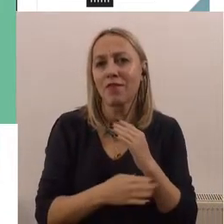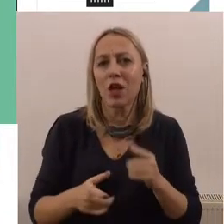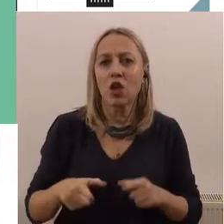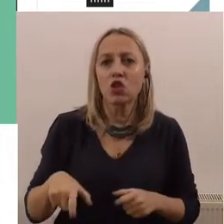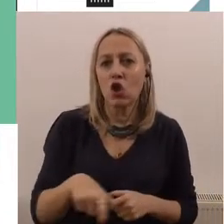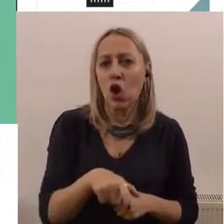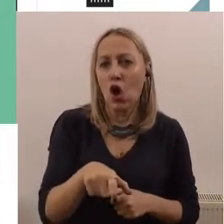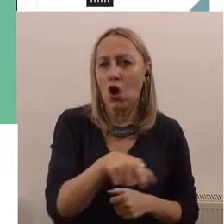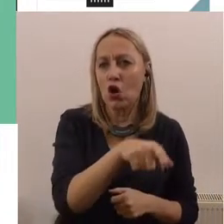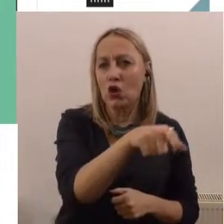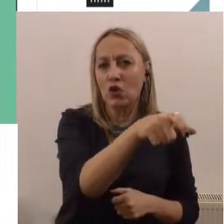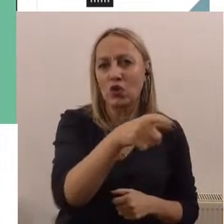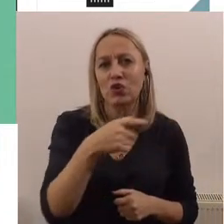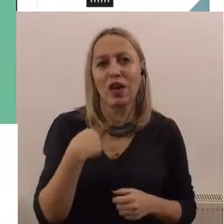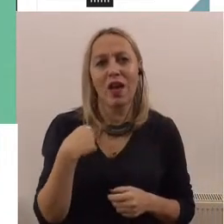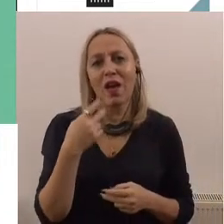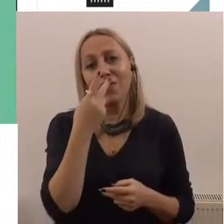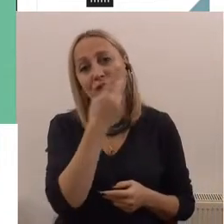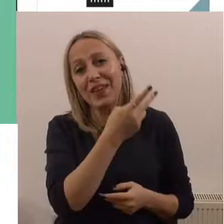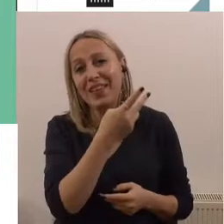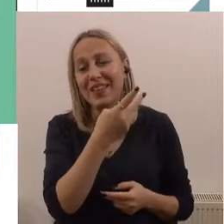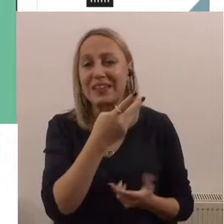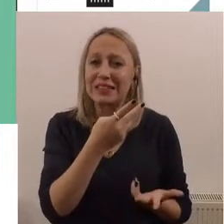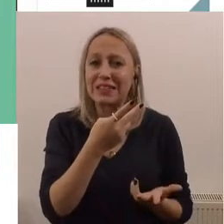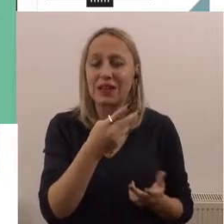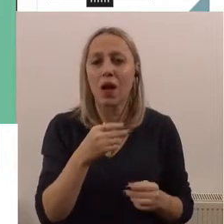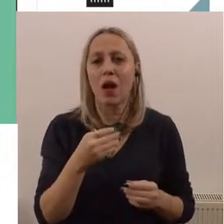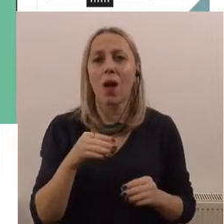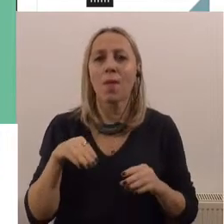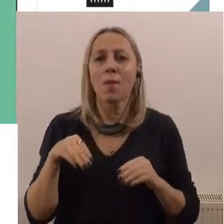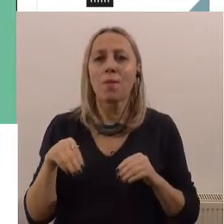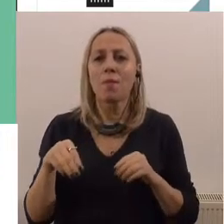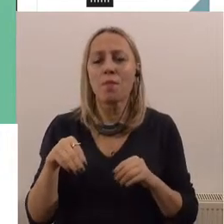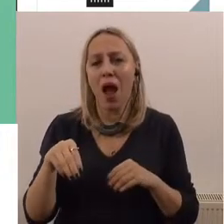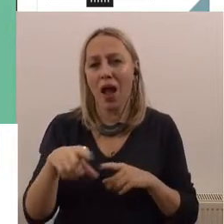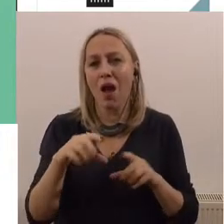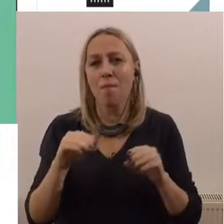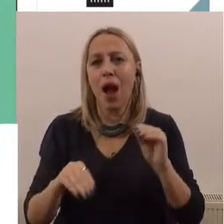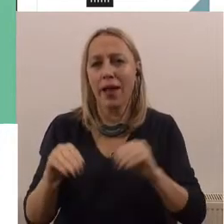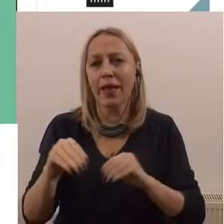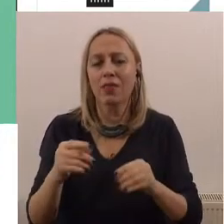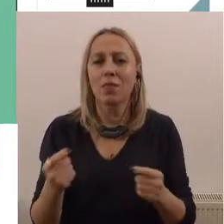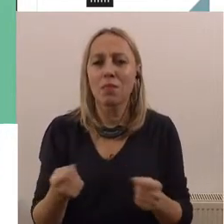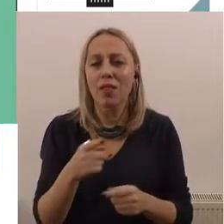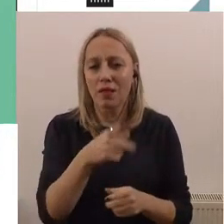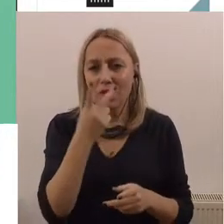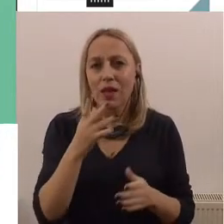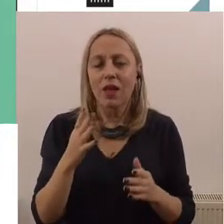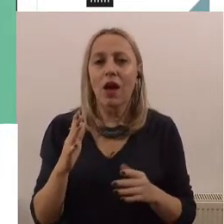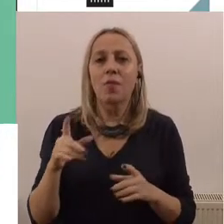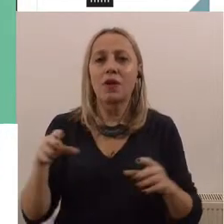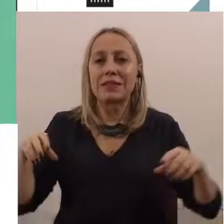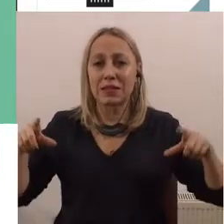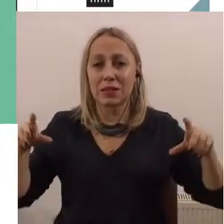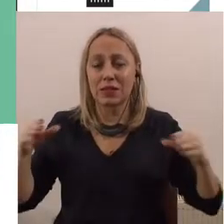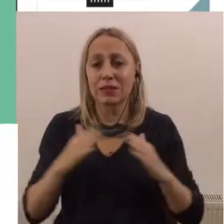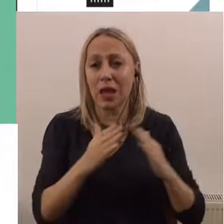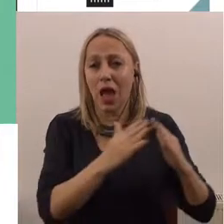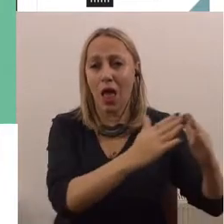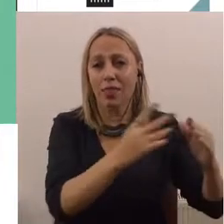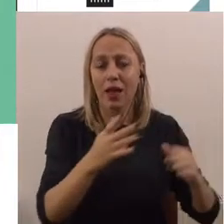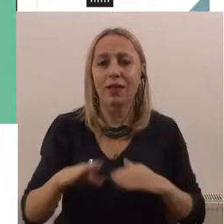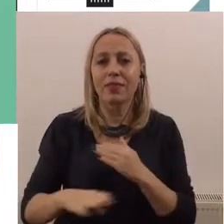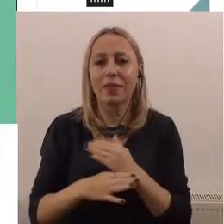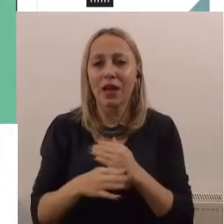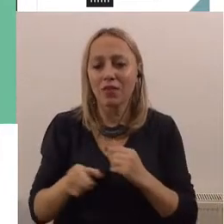but here on this model, you see that the path is between the buildings. It's a wooden one. So we